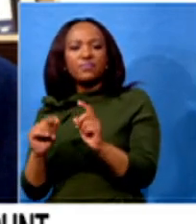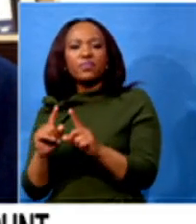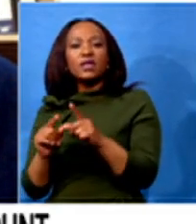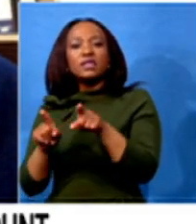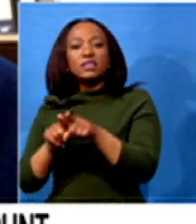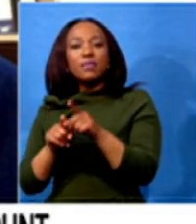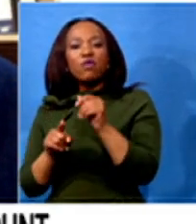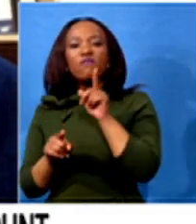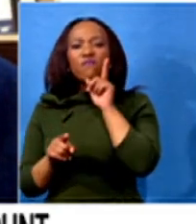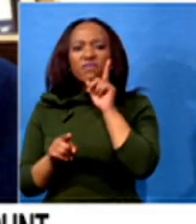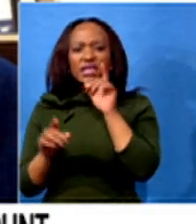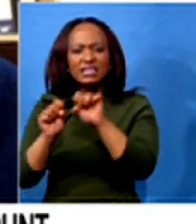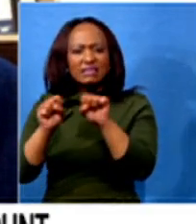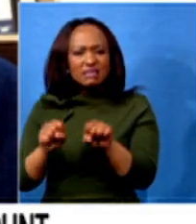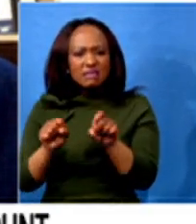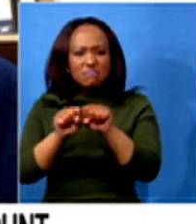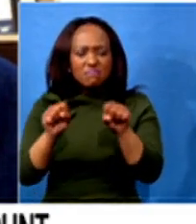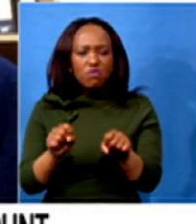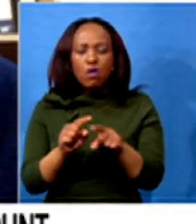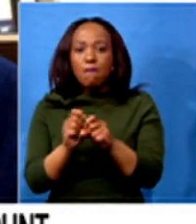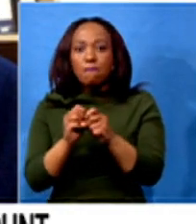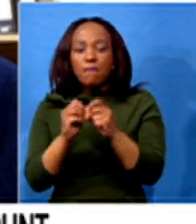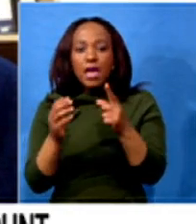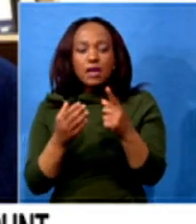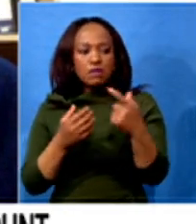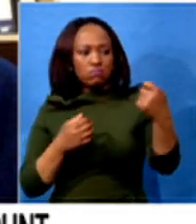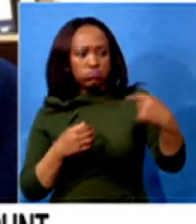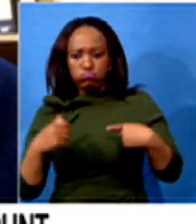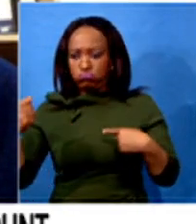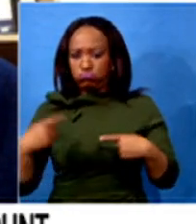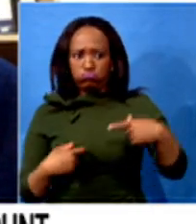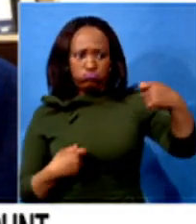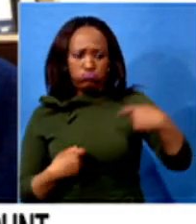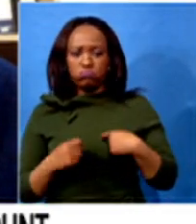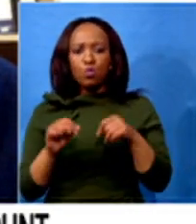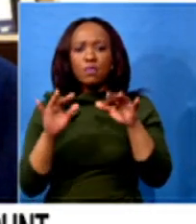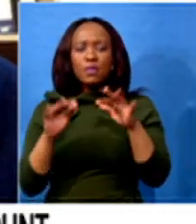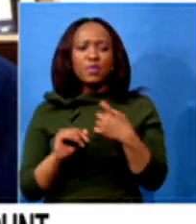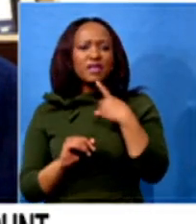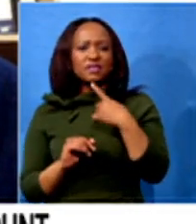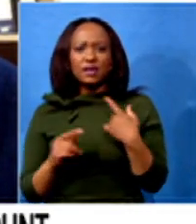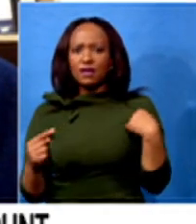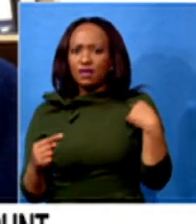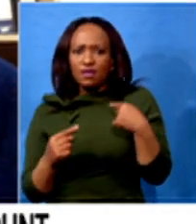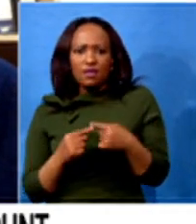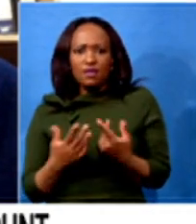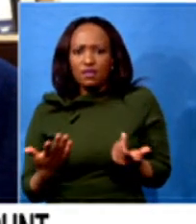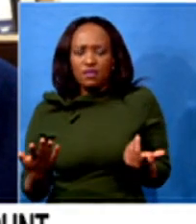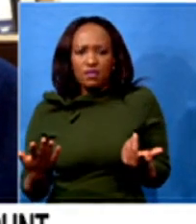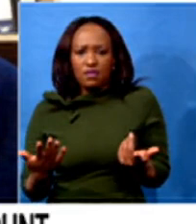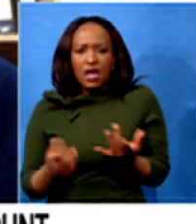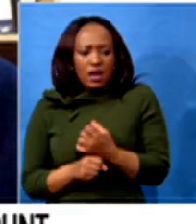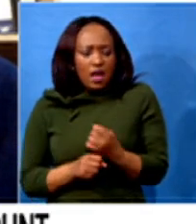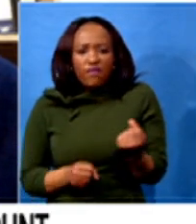of your verification system, so many messages coming through about people who say they haven't worked in over